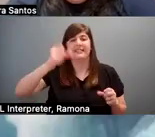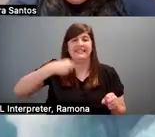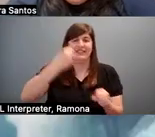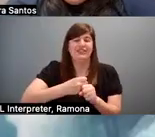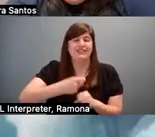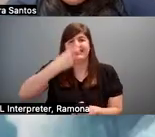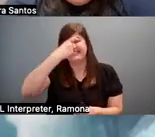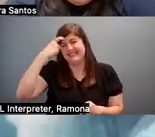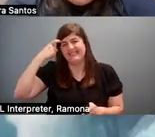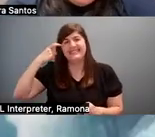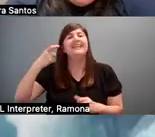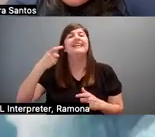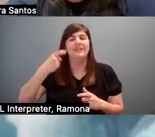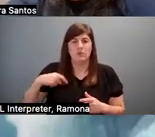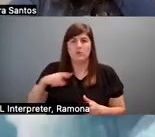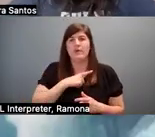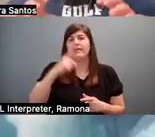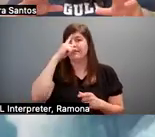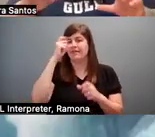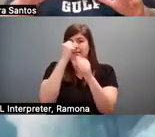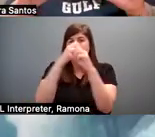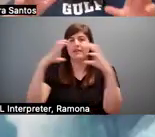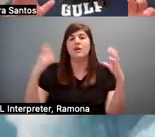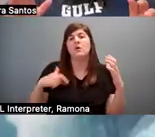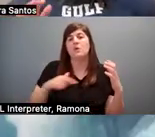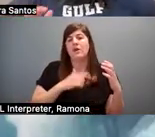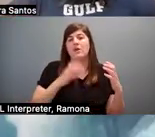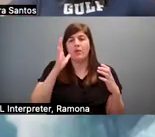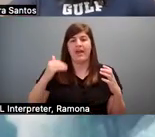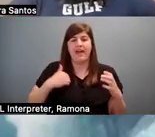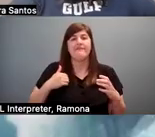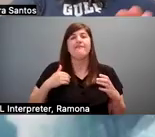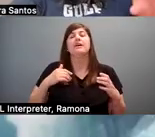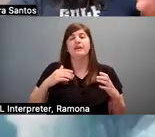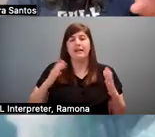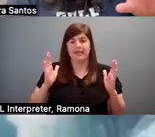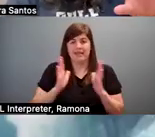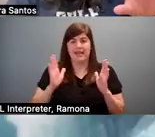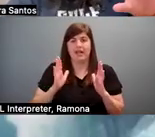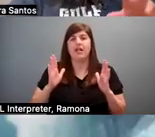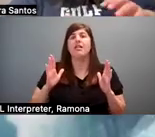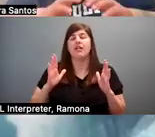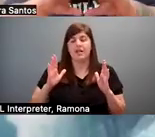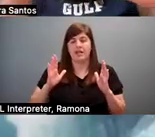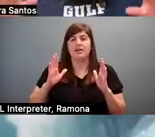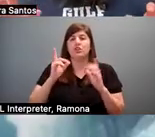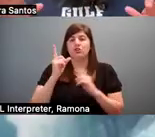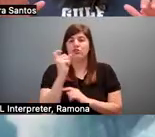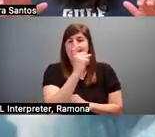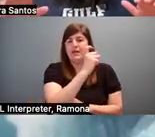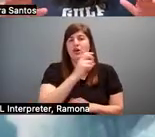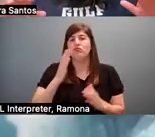So we envision that we're going to have a little shrimp robot like you see in the corner. It has this